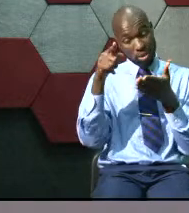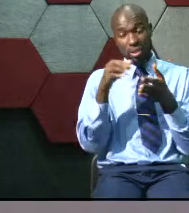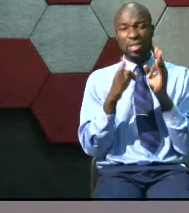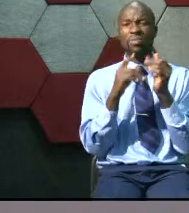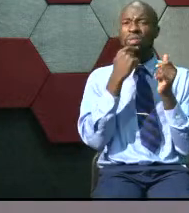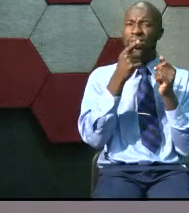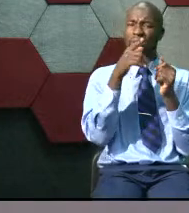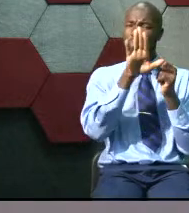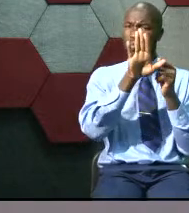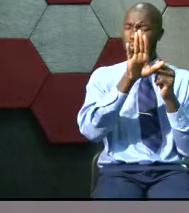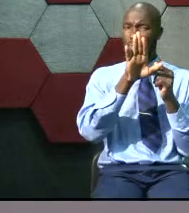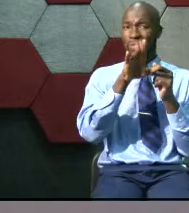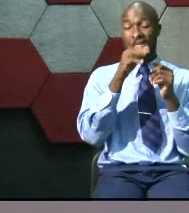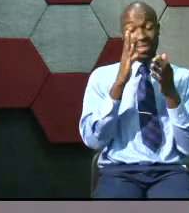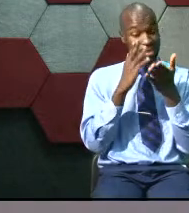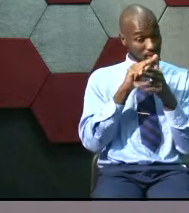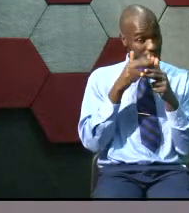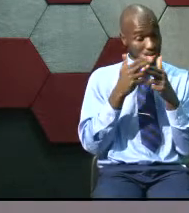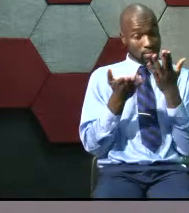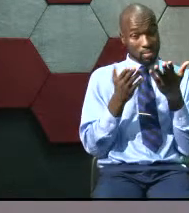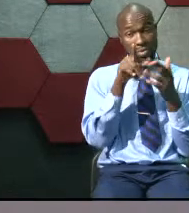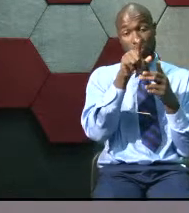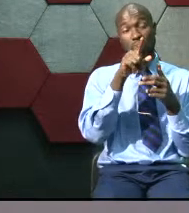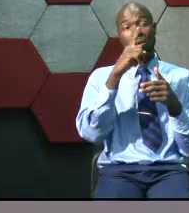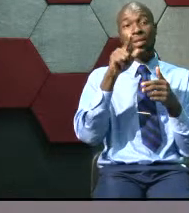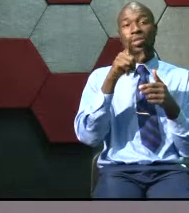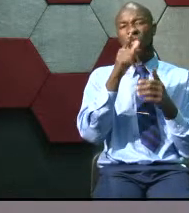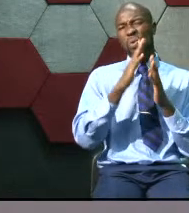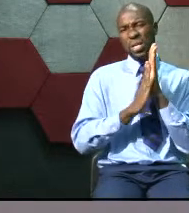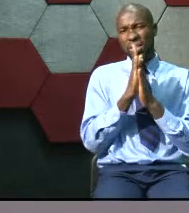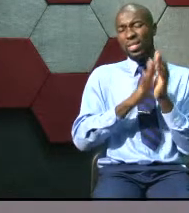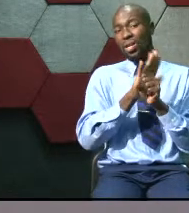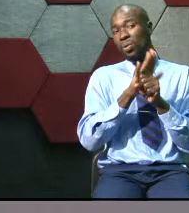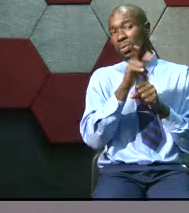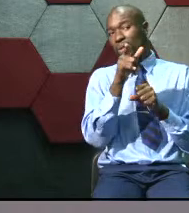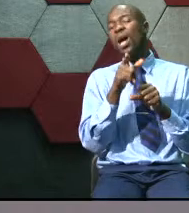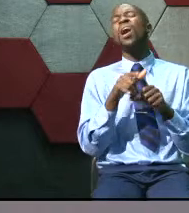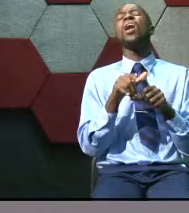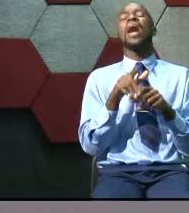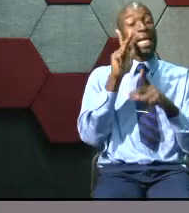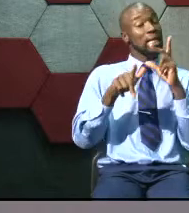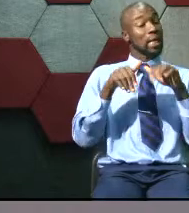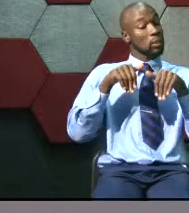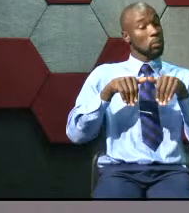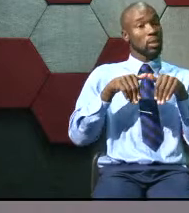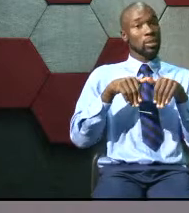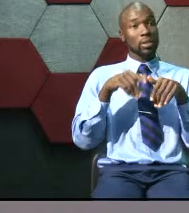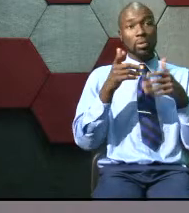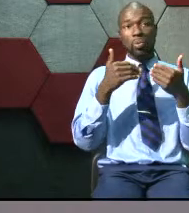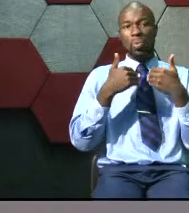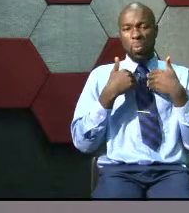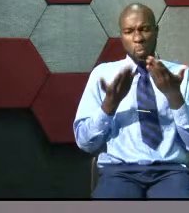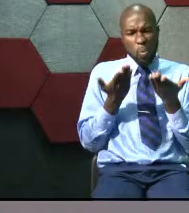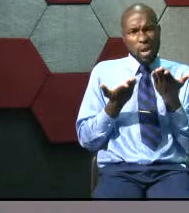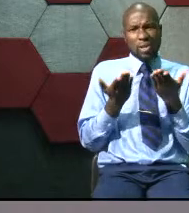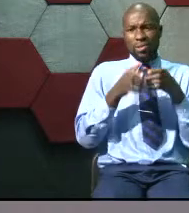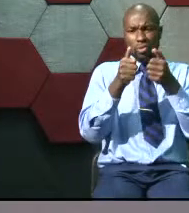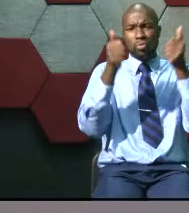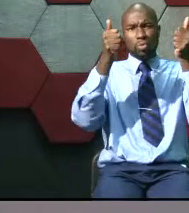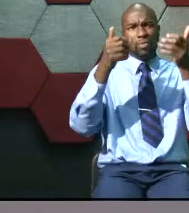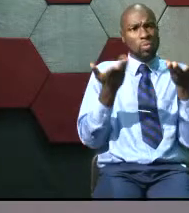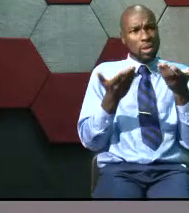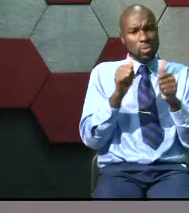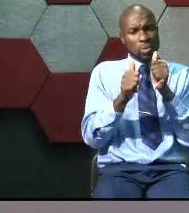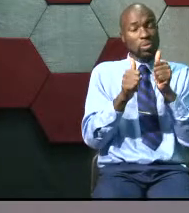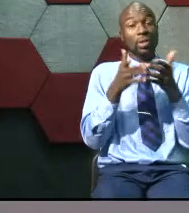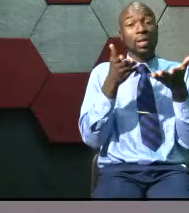yourself, maybe you are right. Are you excited with this one? I'm excited. I can't wait. In fact, where is the trophy? The trophy is this one.